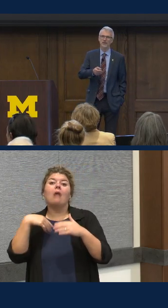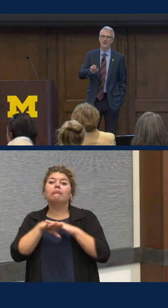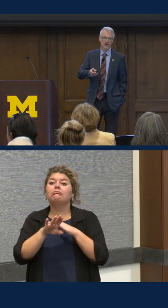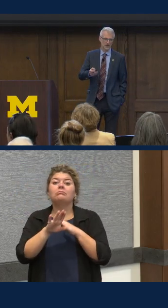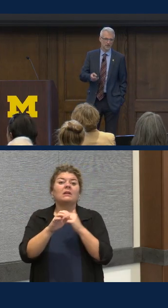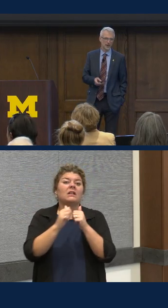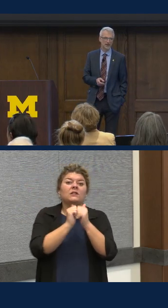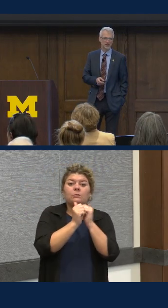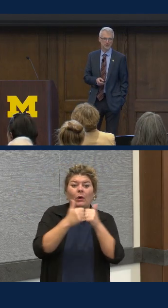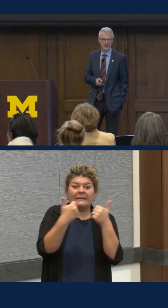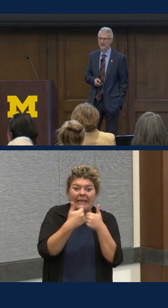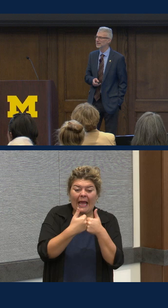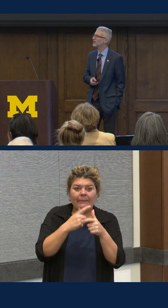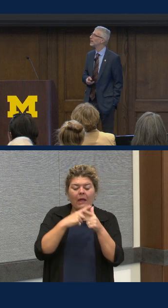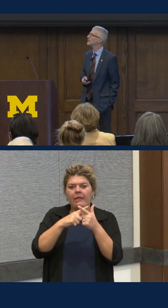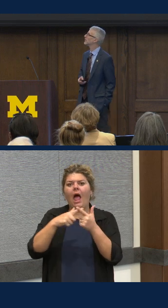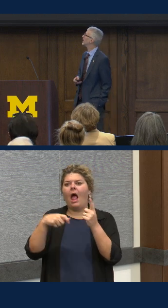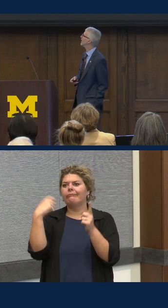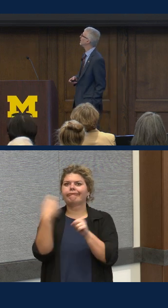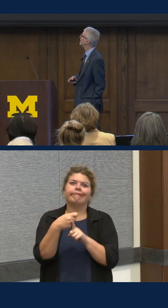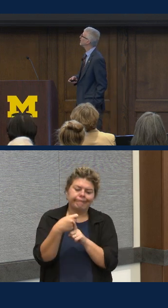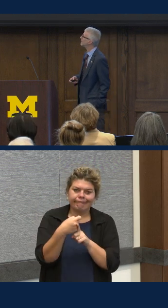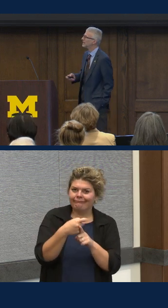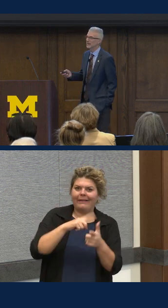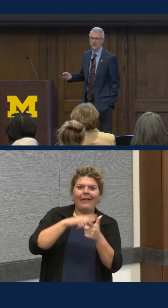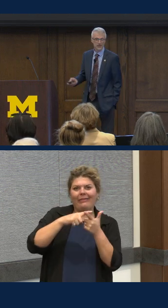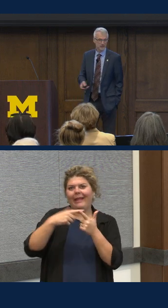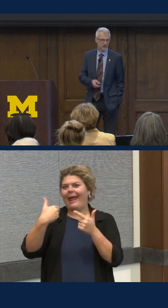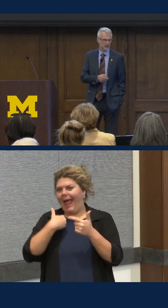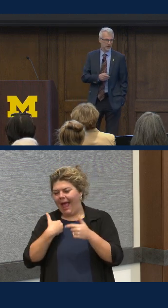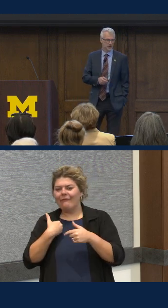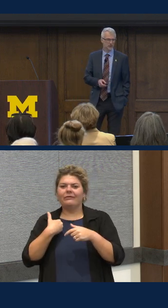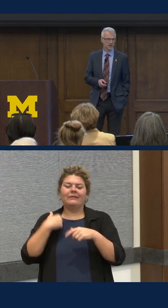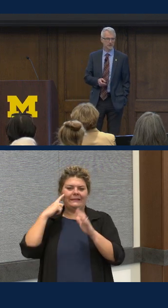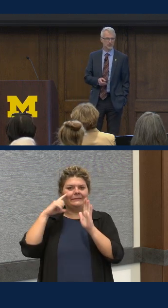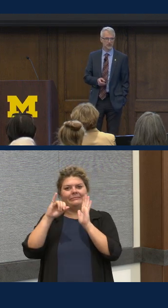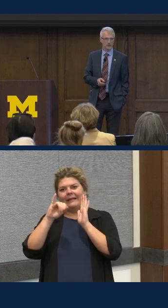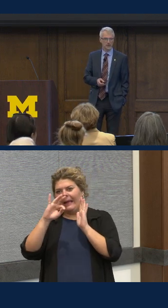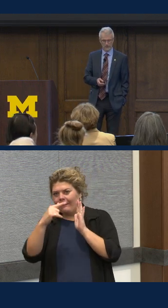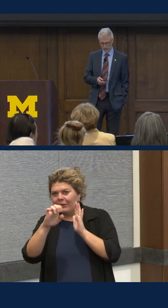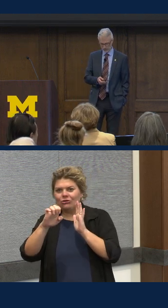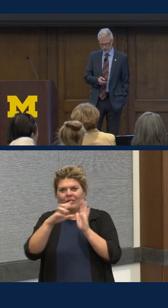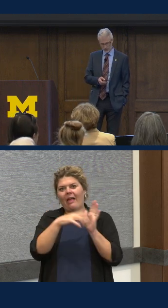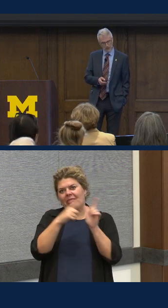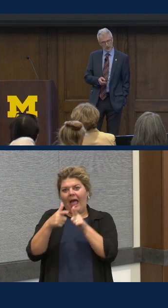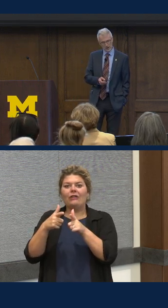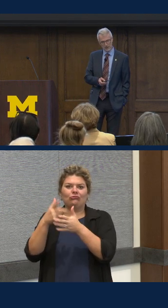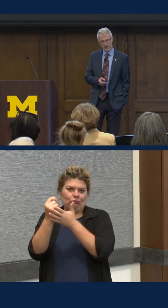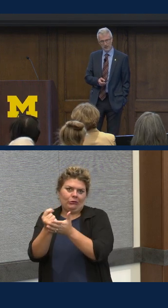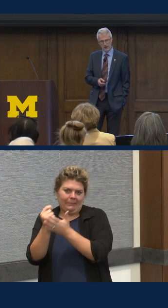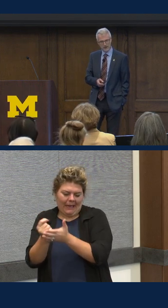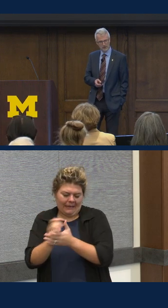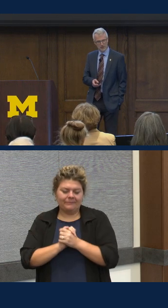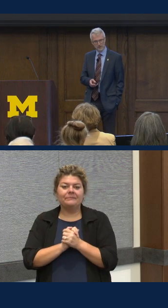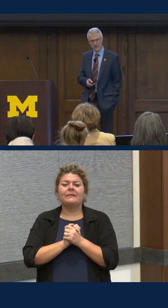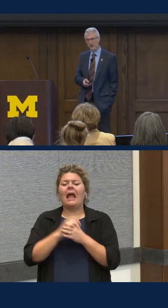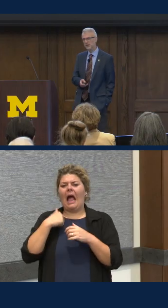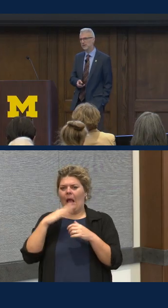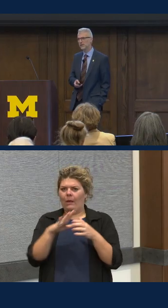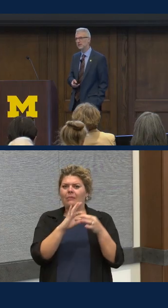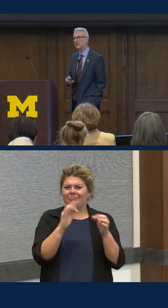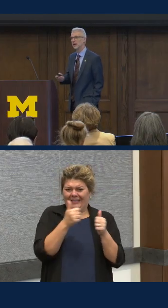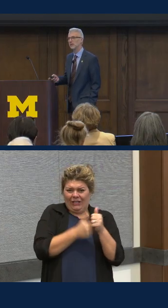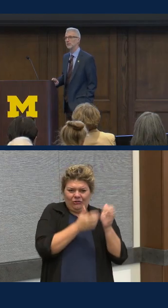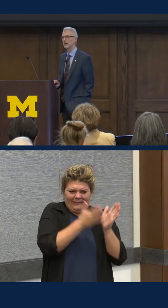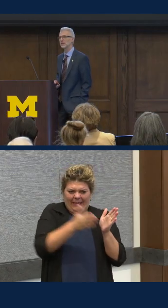then having various medical images along the way, leading eventually to diagnosis and treatment. I'm going to talk about each of those steps.